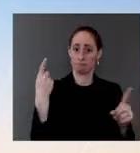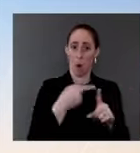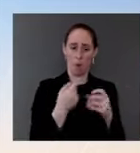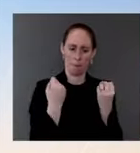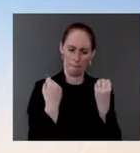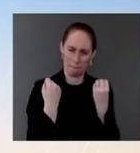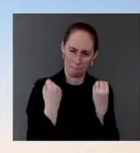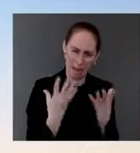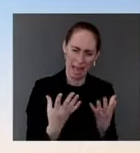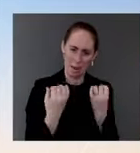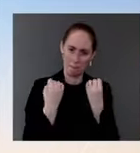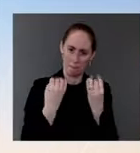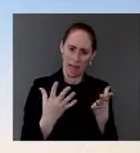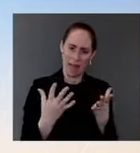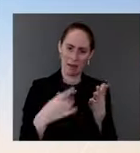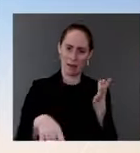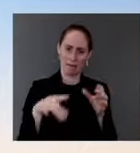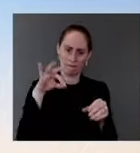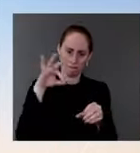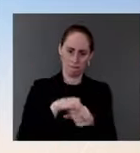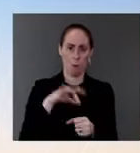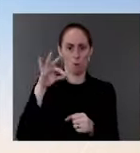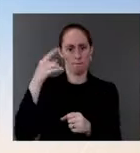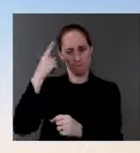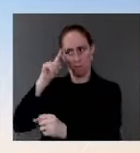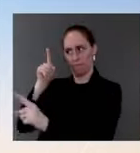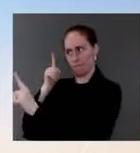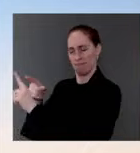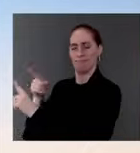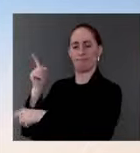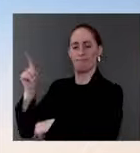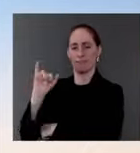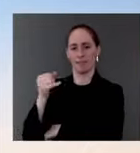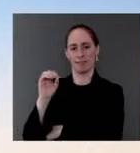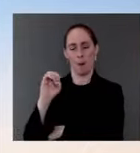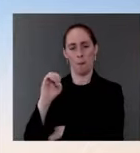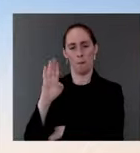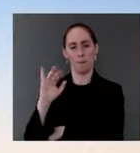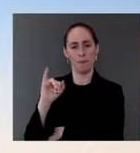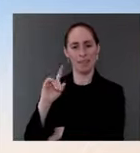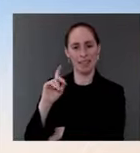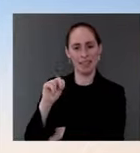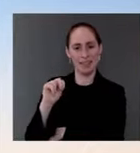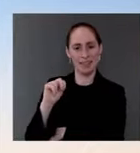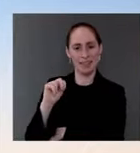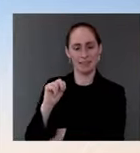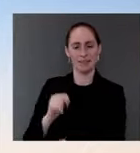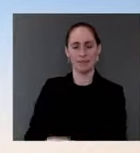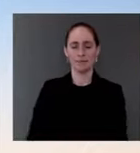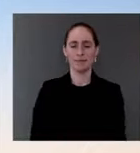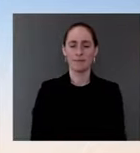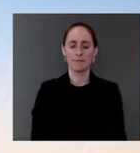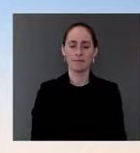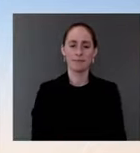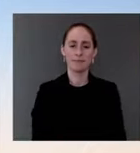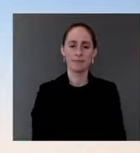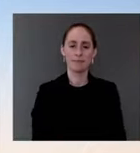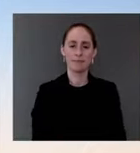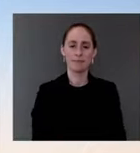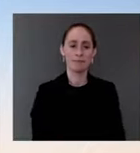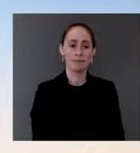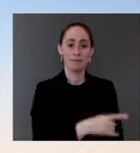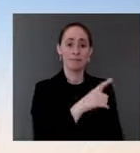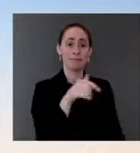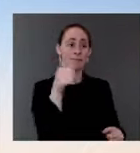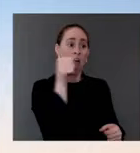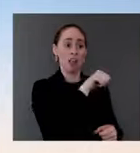courts who threw out attempts to change the outcome of the election. But we've made an assessment, which hasn't been the assessment made by